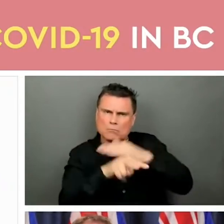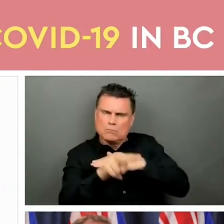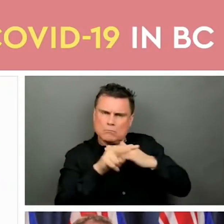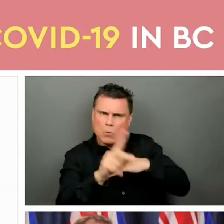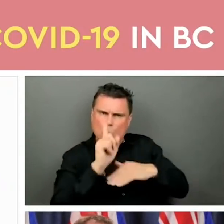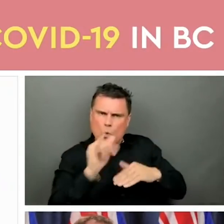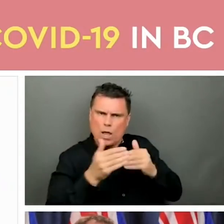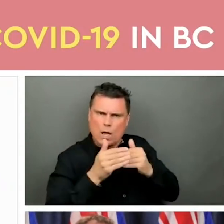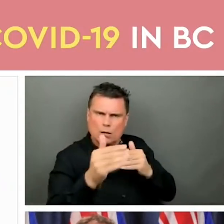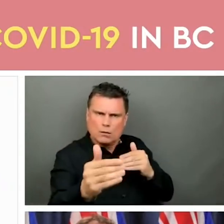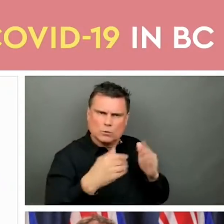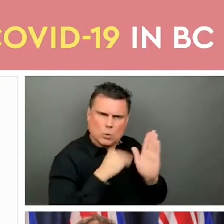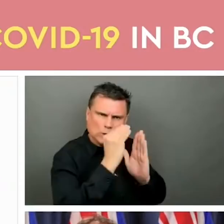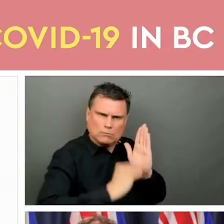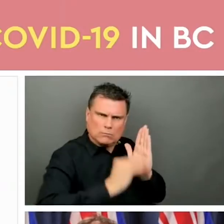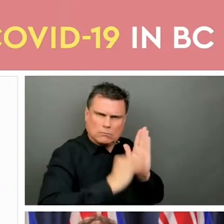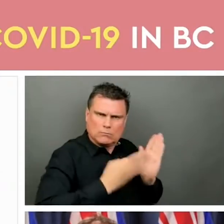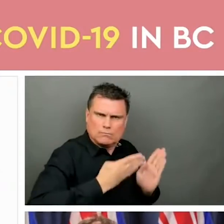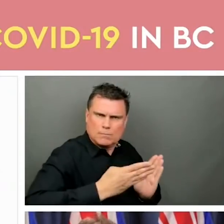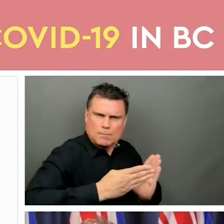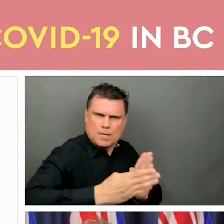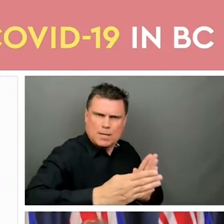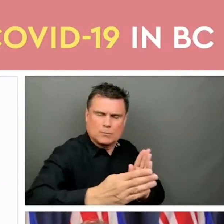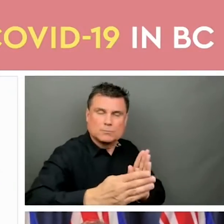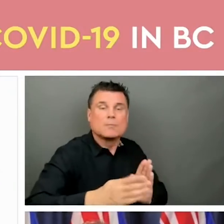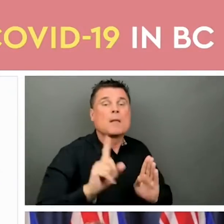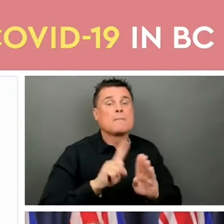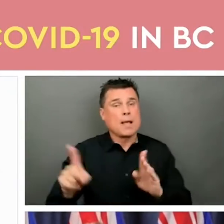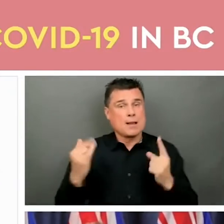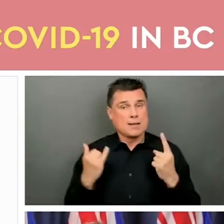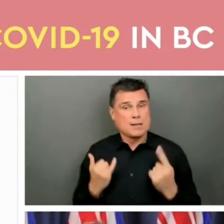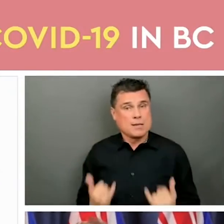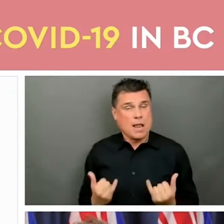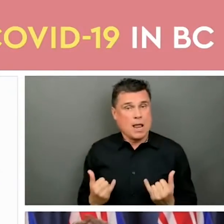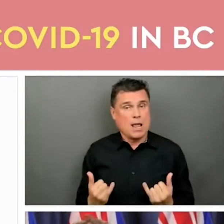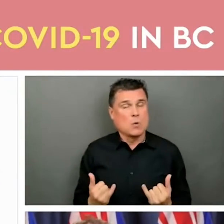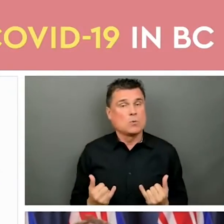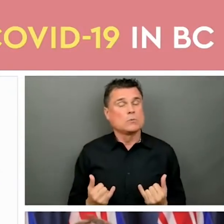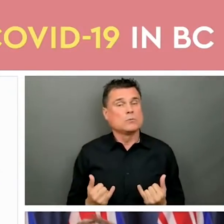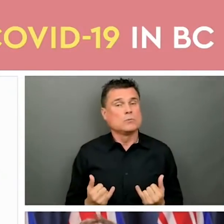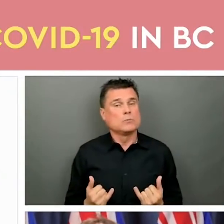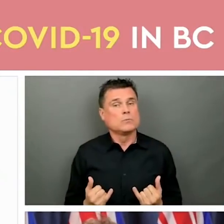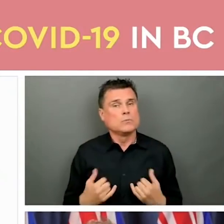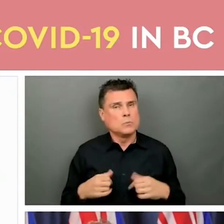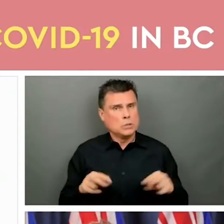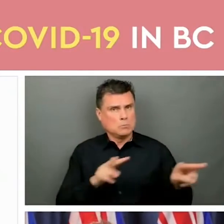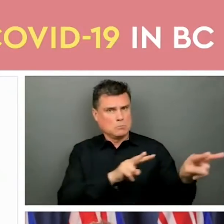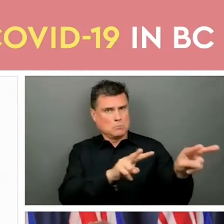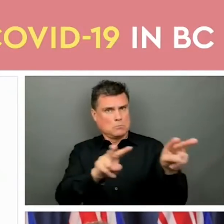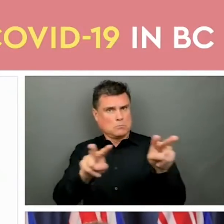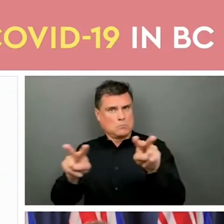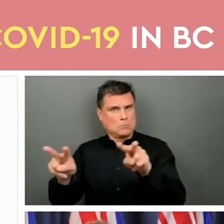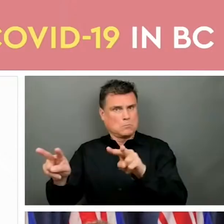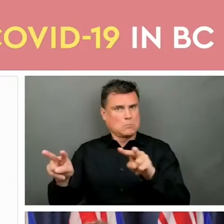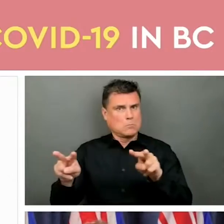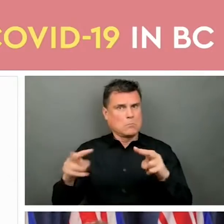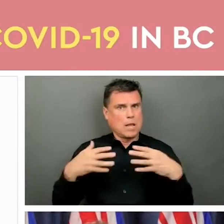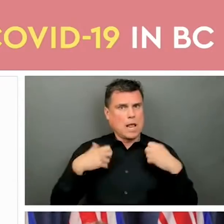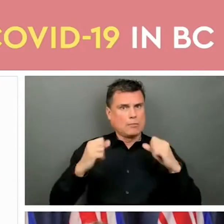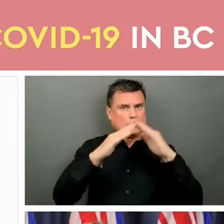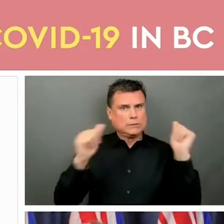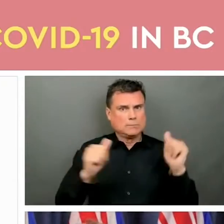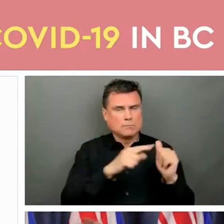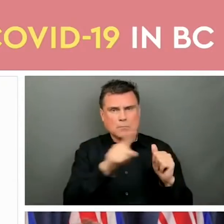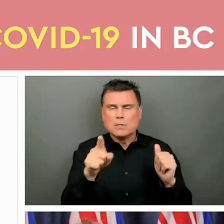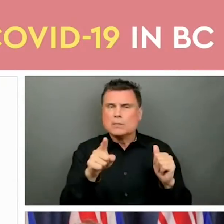demand as we put in place our surgery renewal commitment and the extraordinary success led by our healthcare workers, our surgeons,